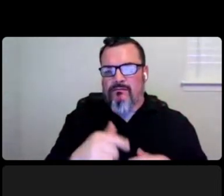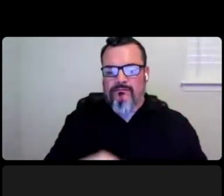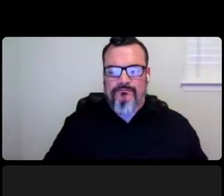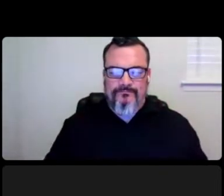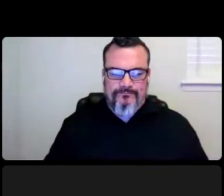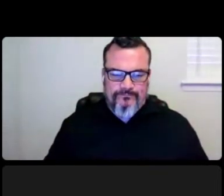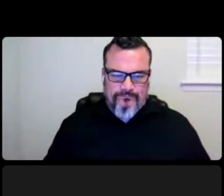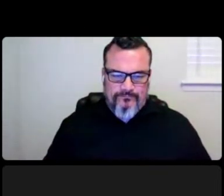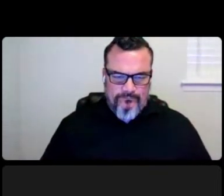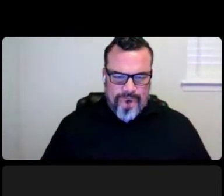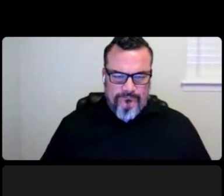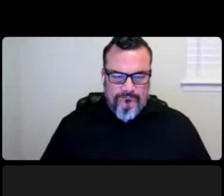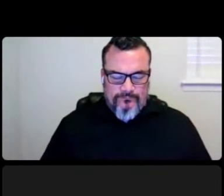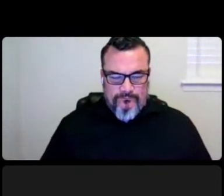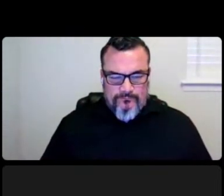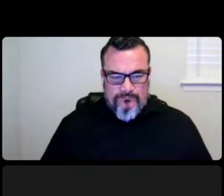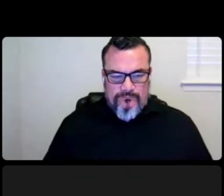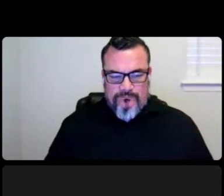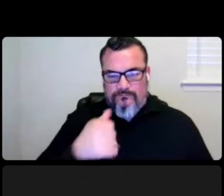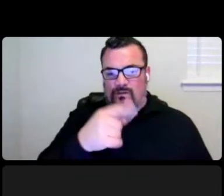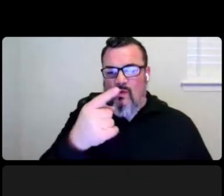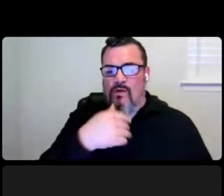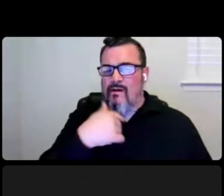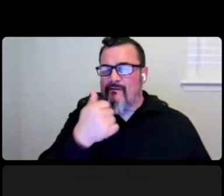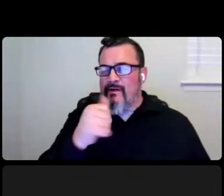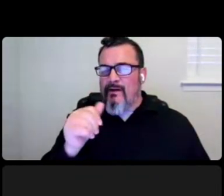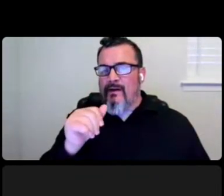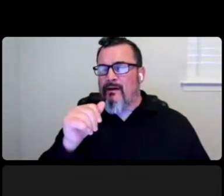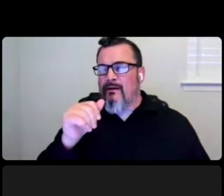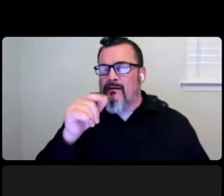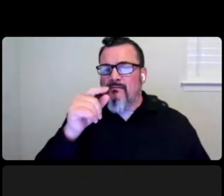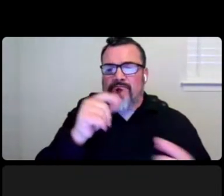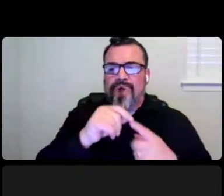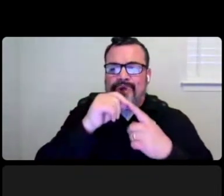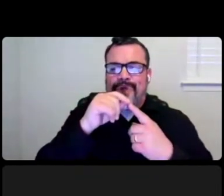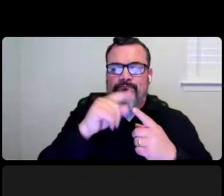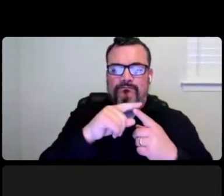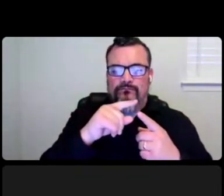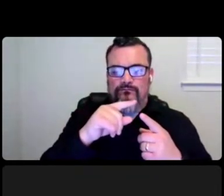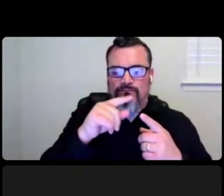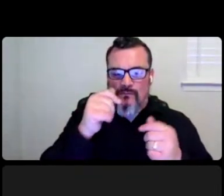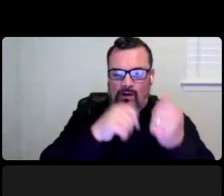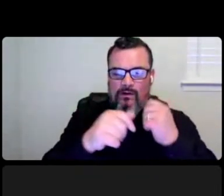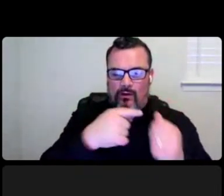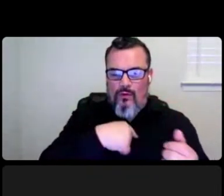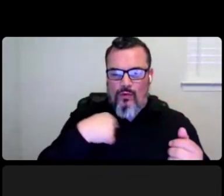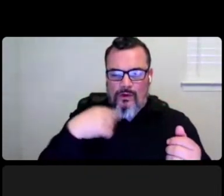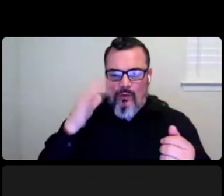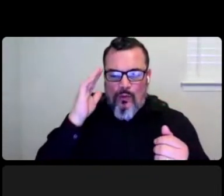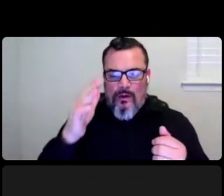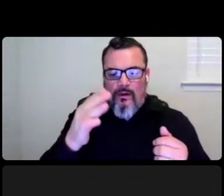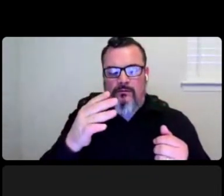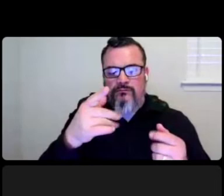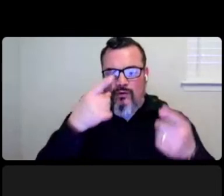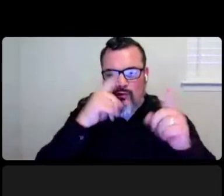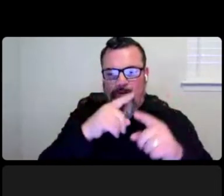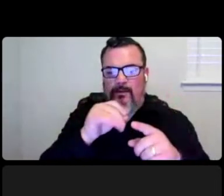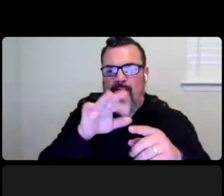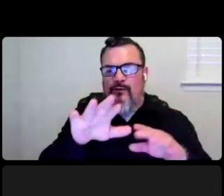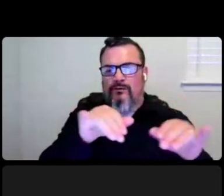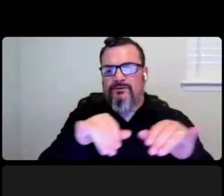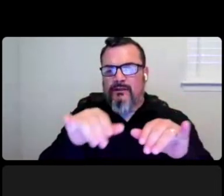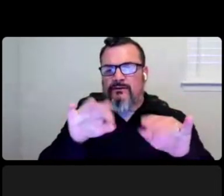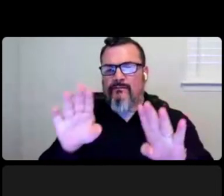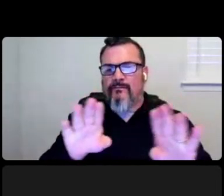areas. Anybody have anything particularly of note under the we wills, agreements about your standards of conduct?